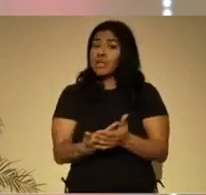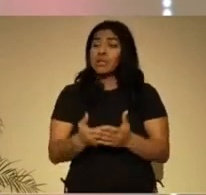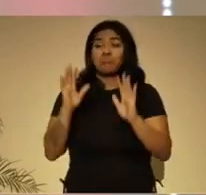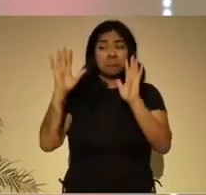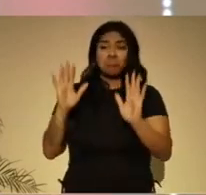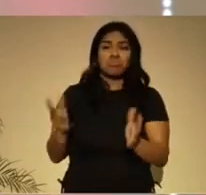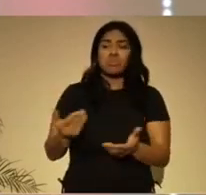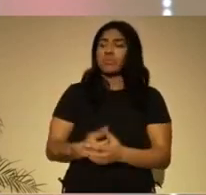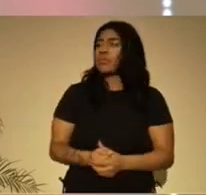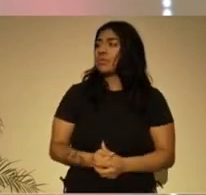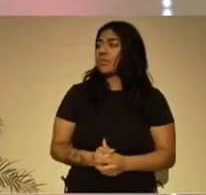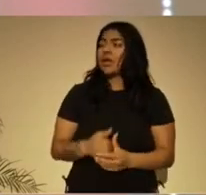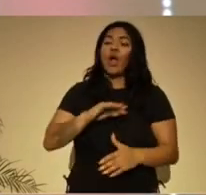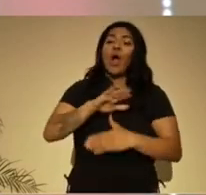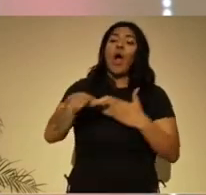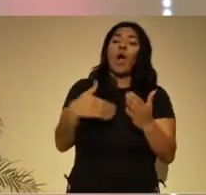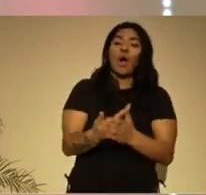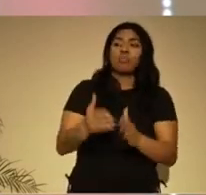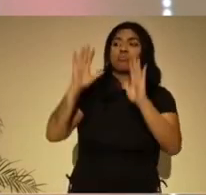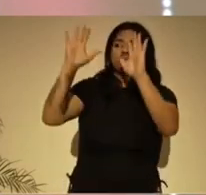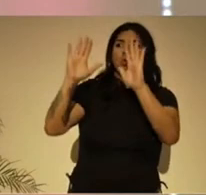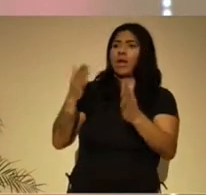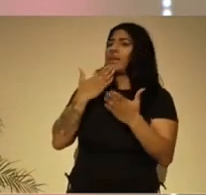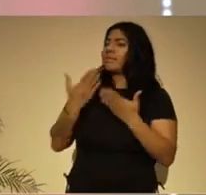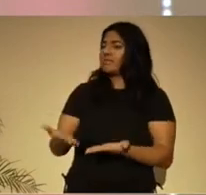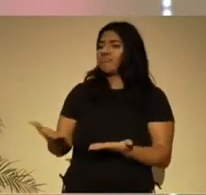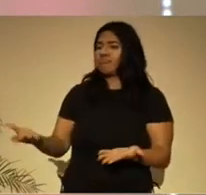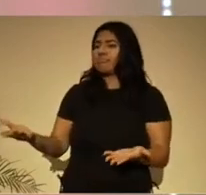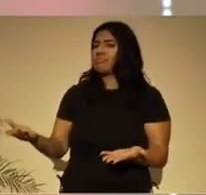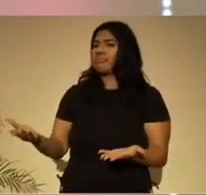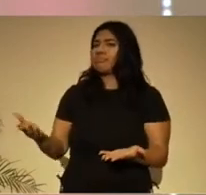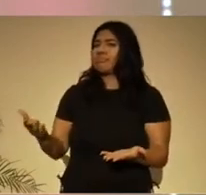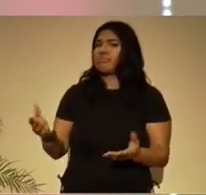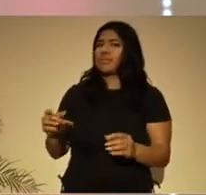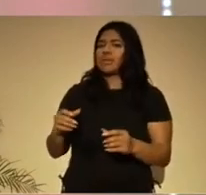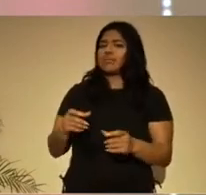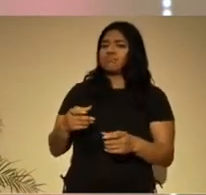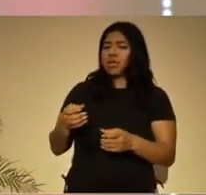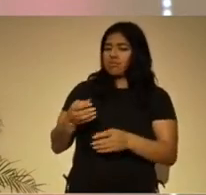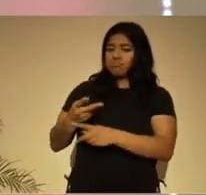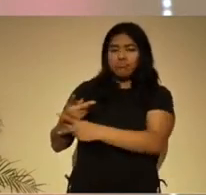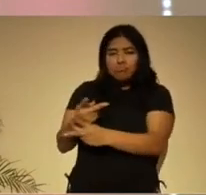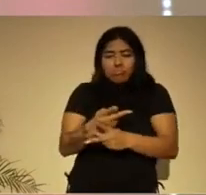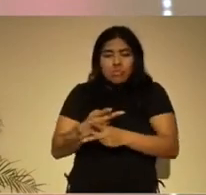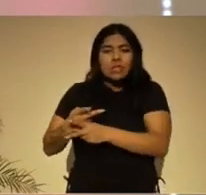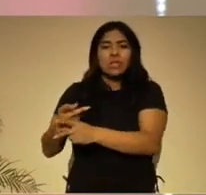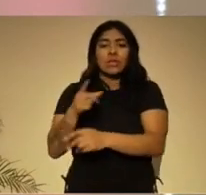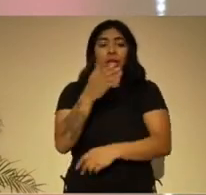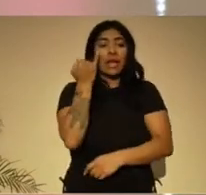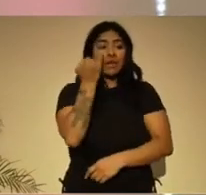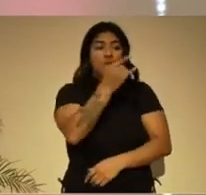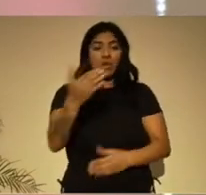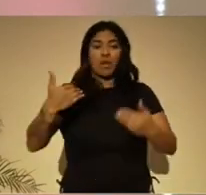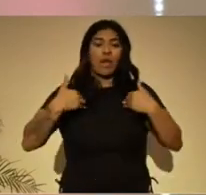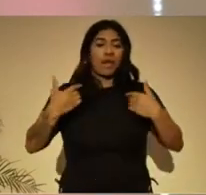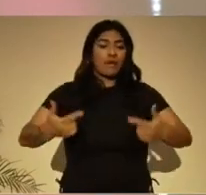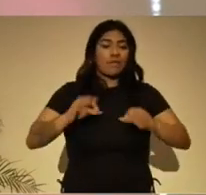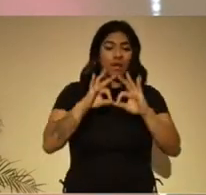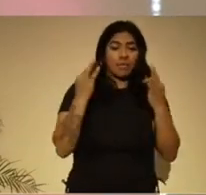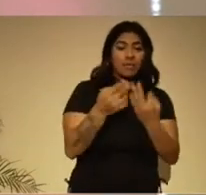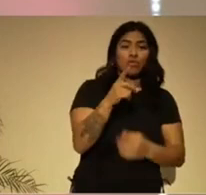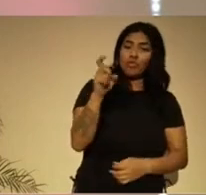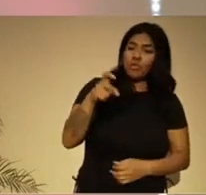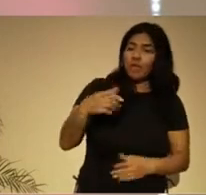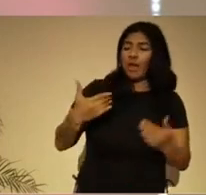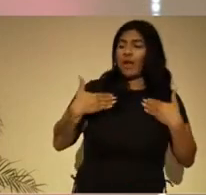things. Let me emphasize that. All great things. All of them teach us stewardship. All of them. If you have family, you should have life insurance. If you have